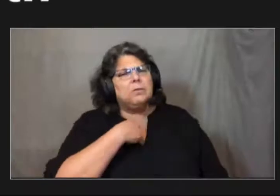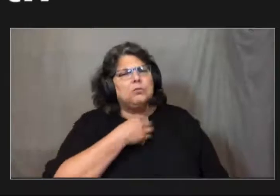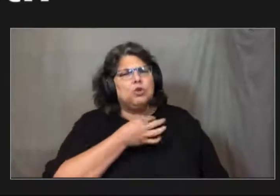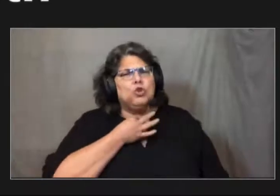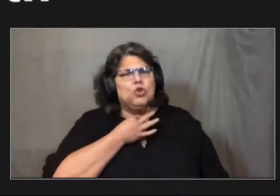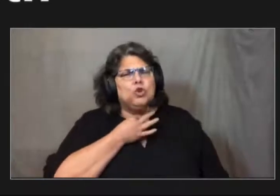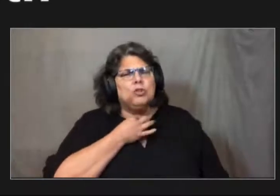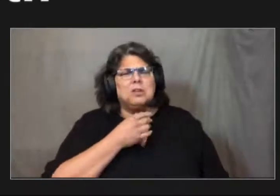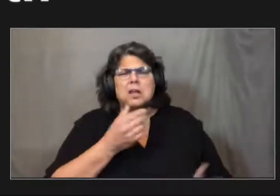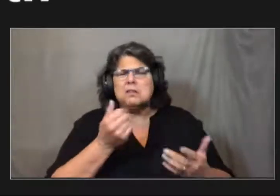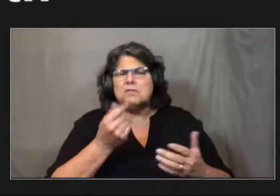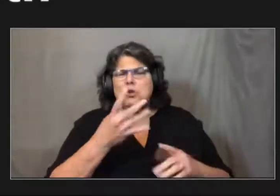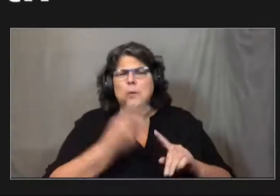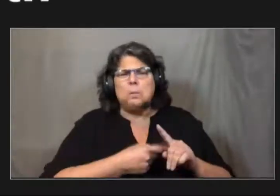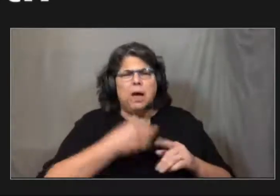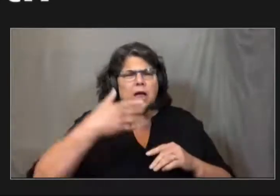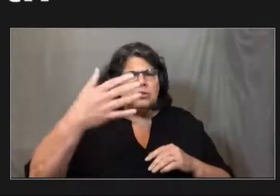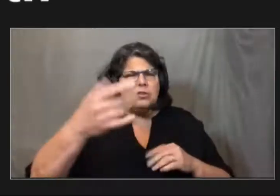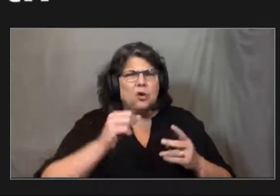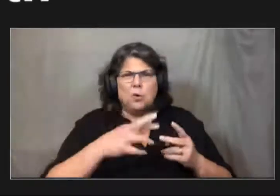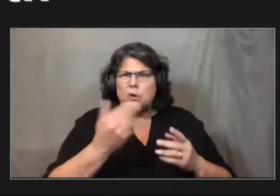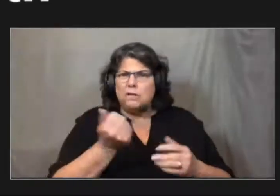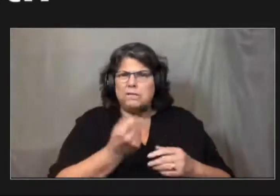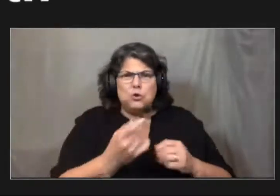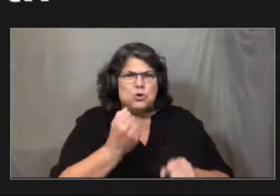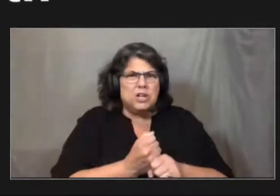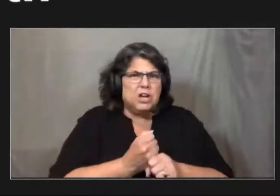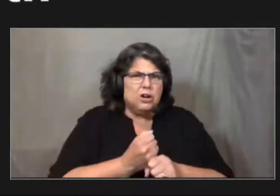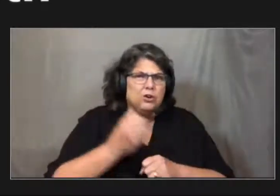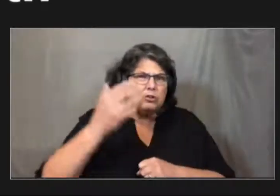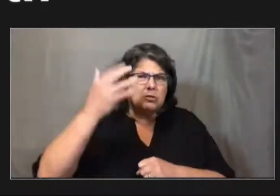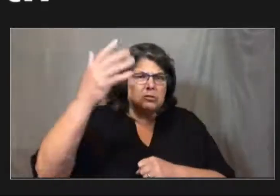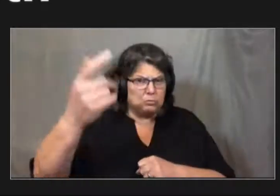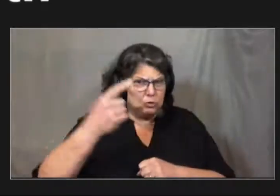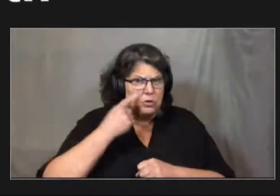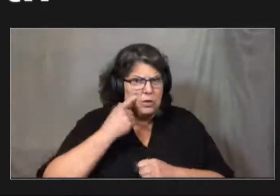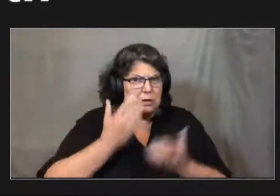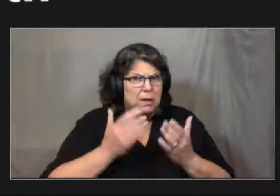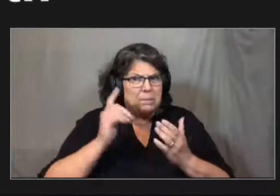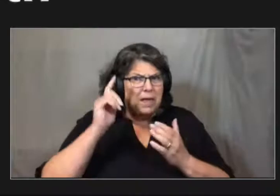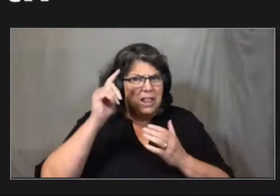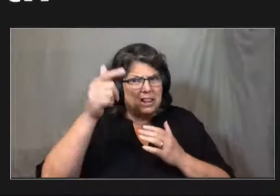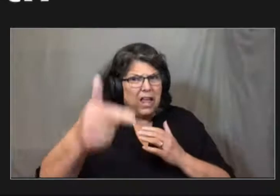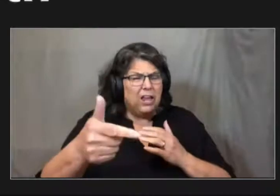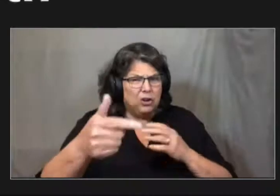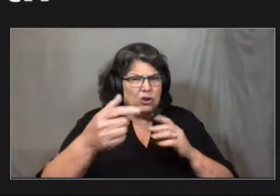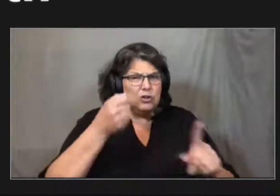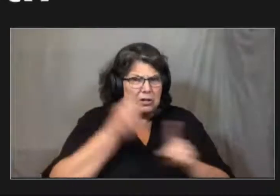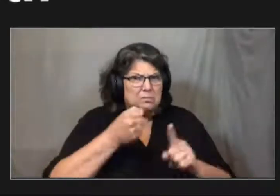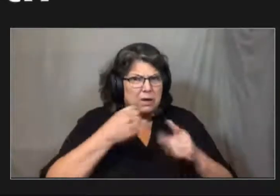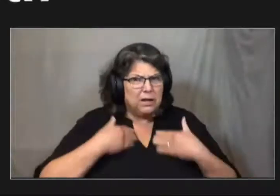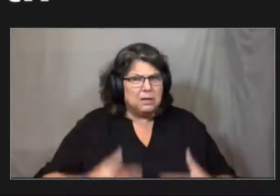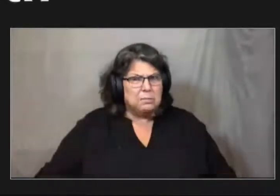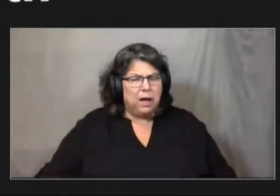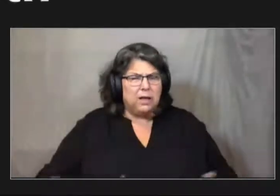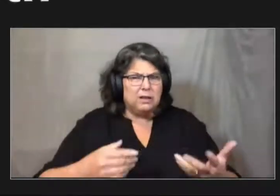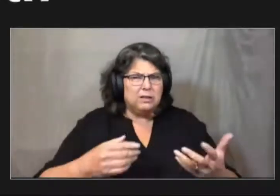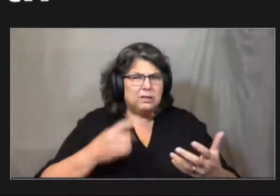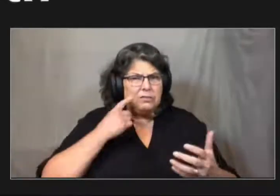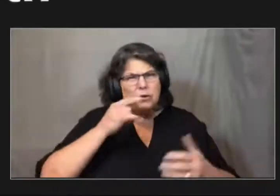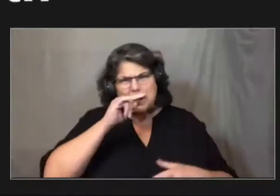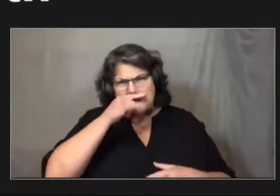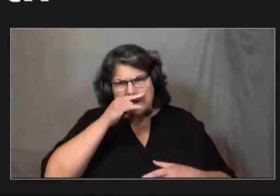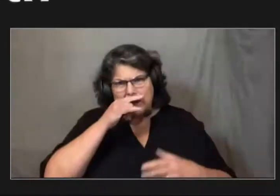few months or even years down the line, there would be possibly lifelong implications, especially for kids who are exposed